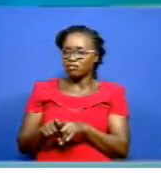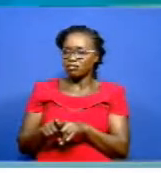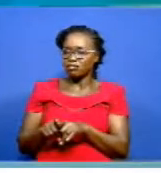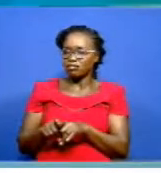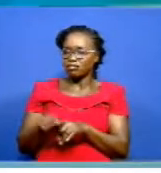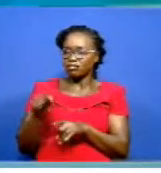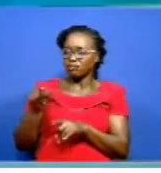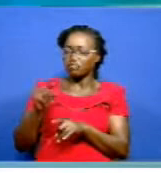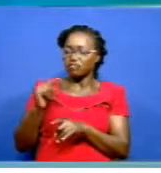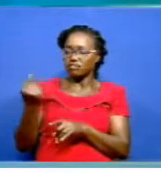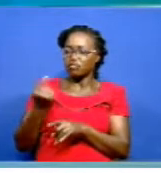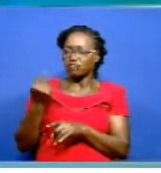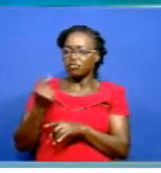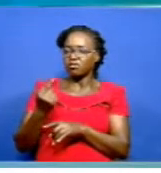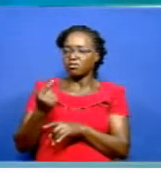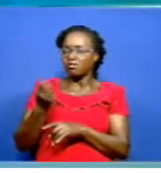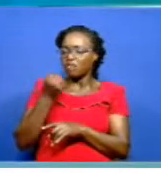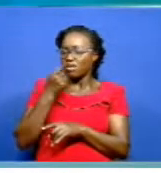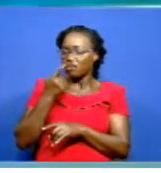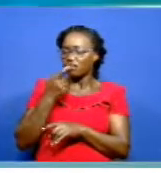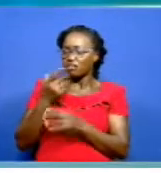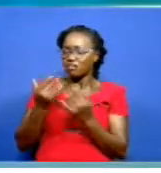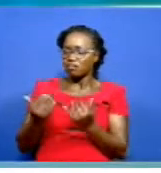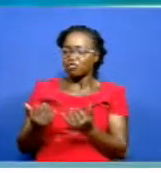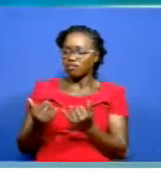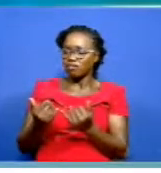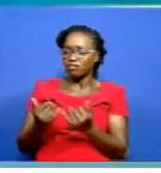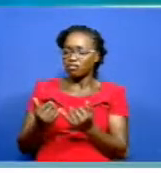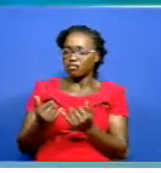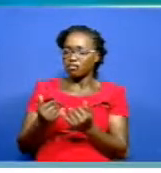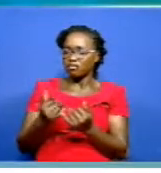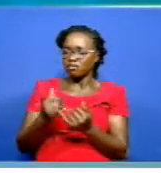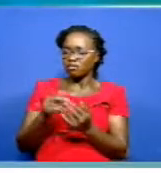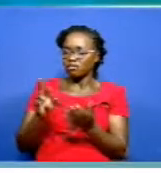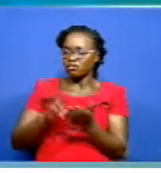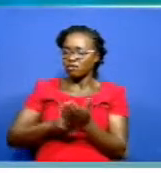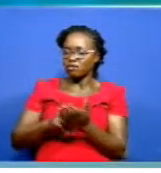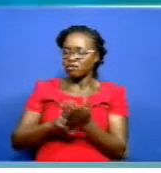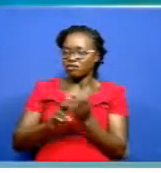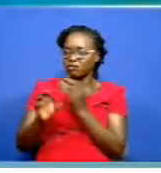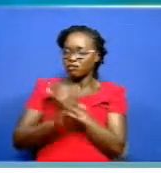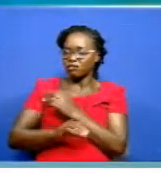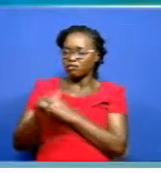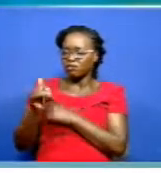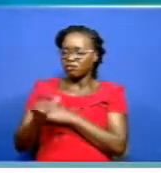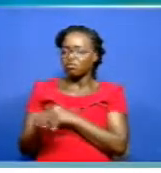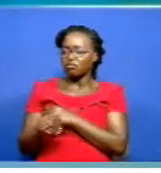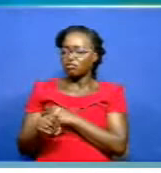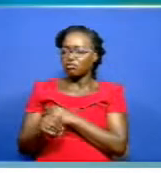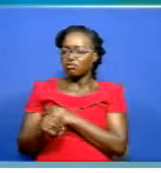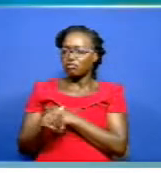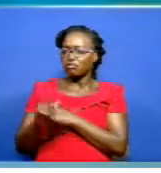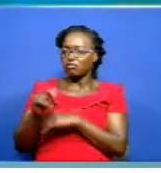yes, it's a single dose. Currently, it's not been registered in the country. So once